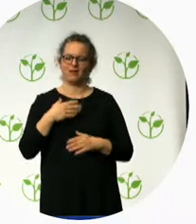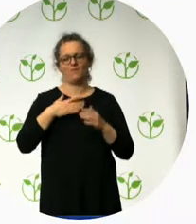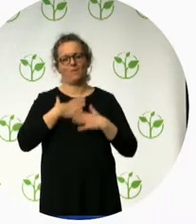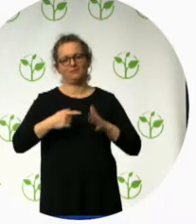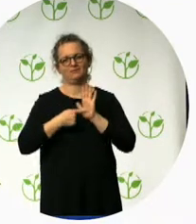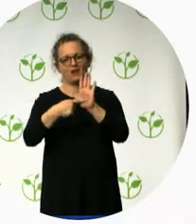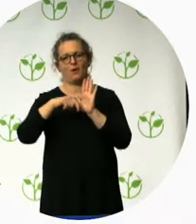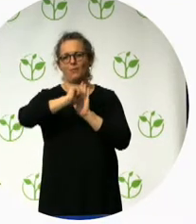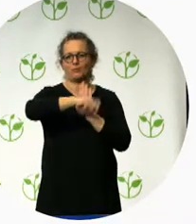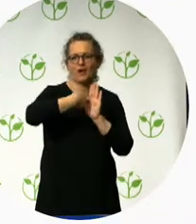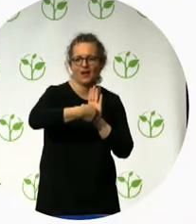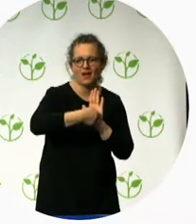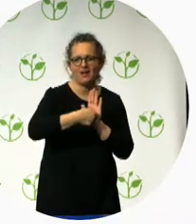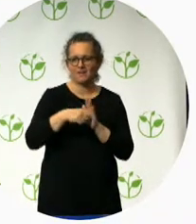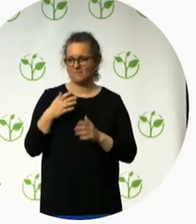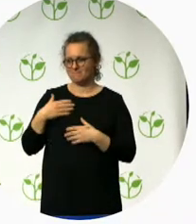Thanks.